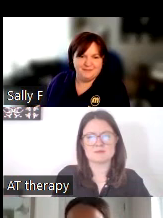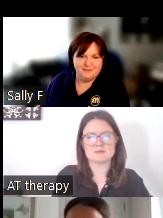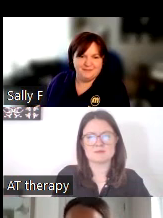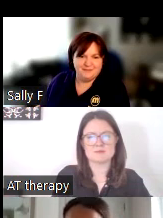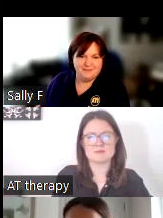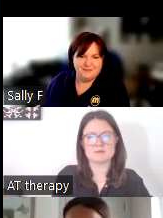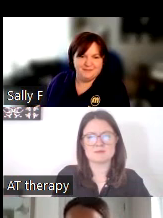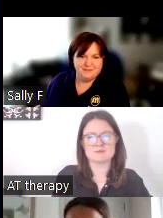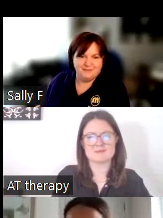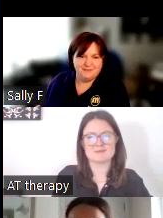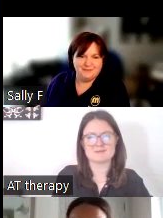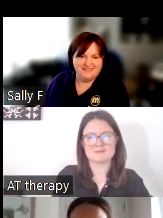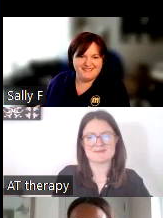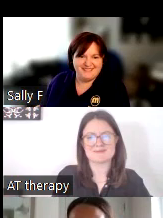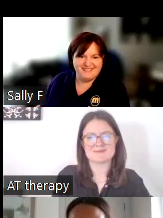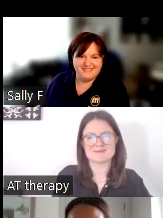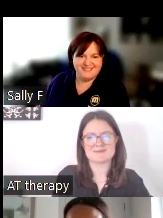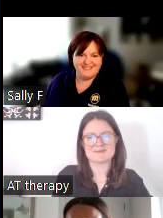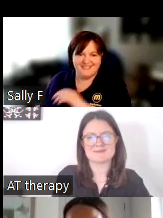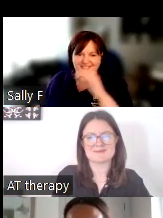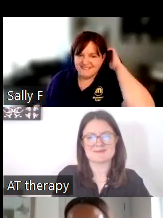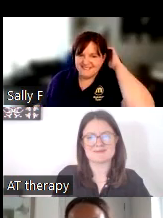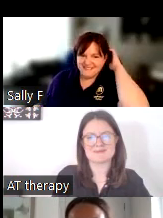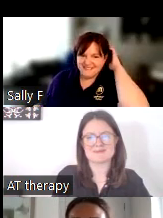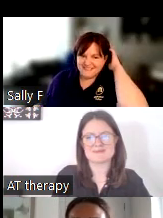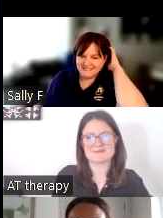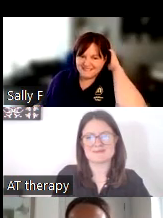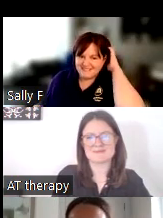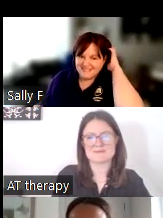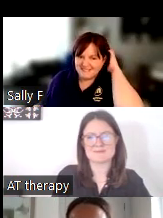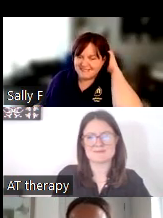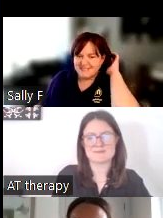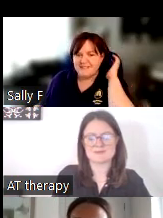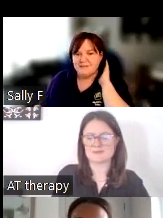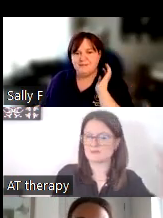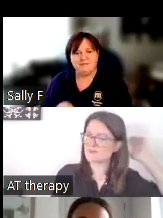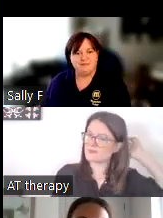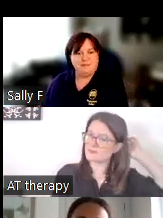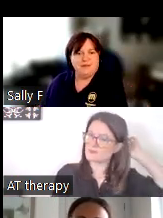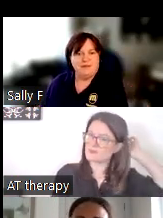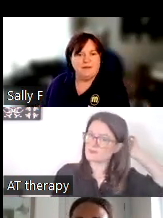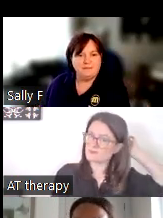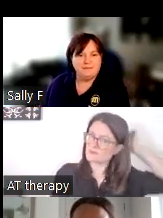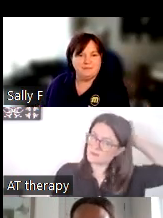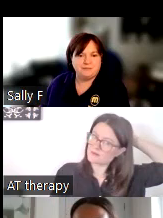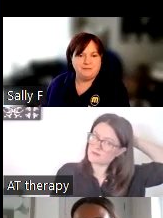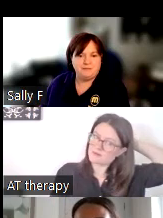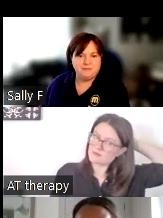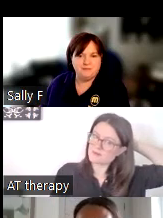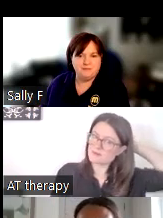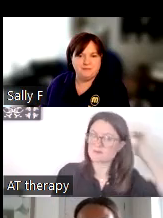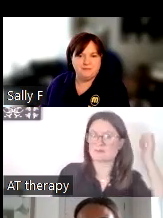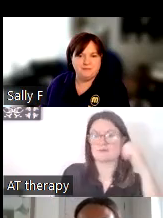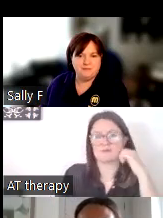moment. Please feel free to pop any comments below. Or if you've got any ideas about anything that you'd like to see in